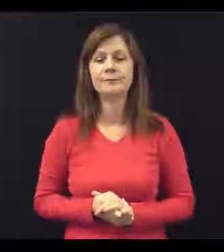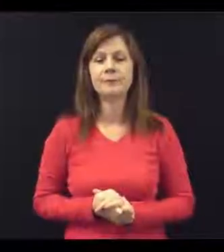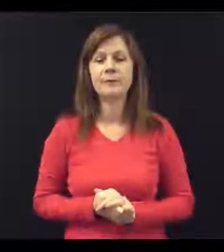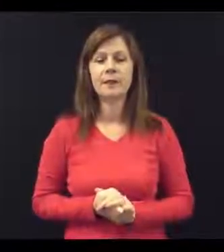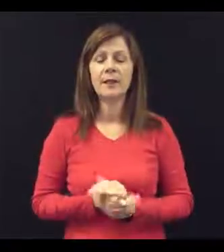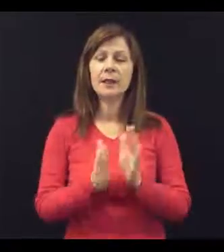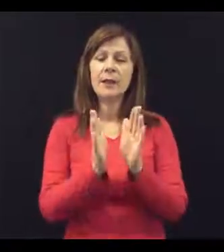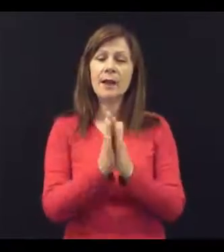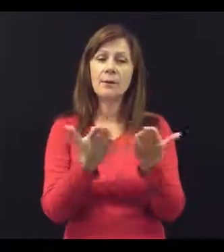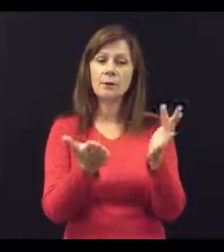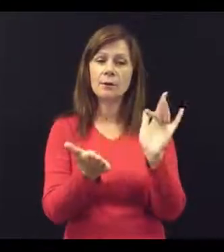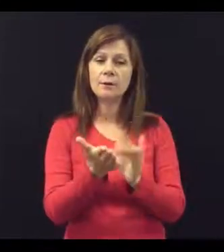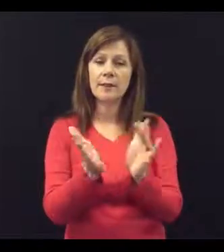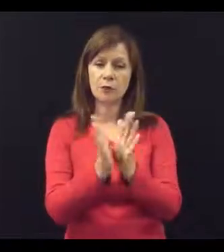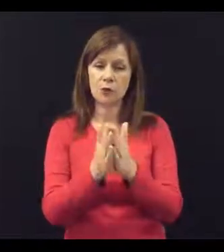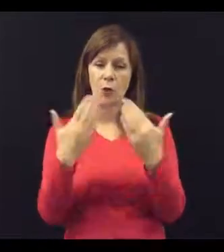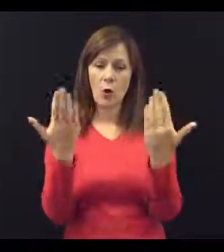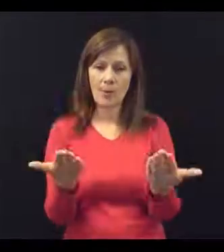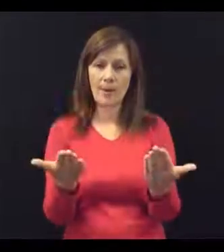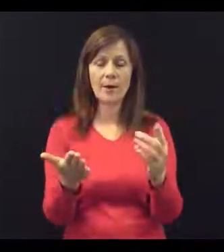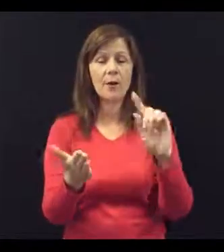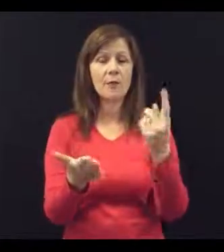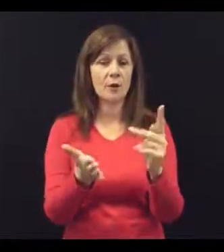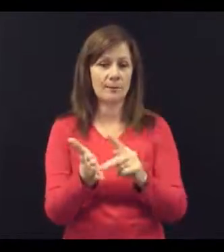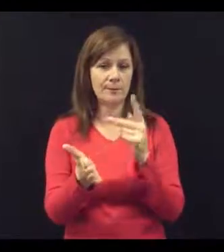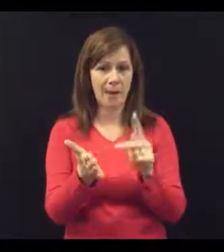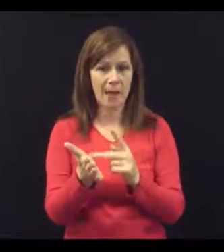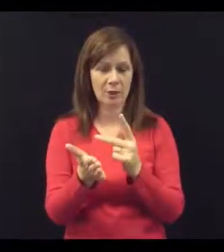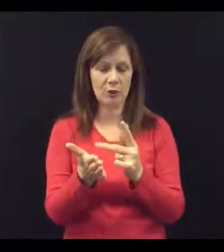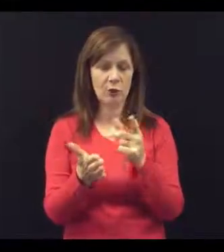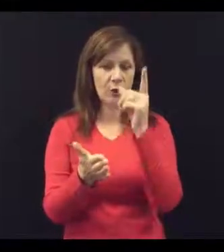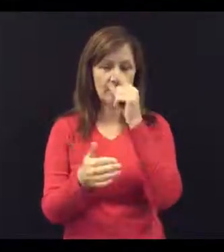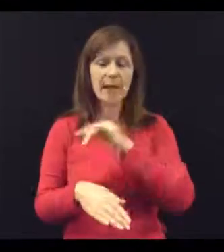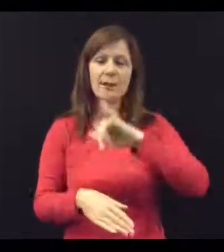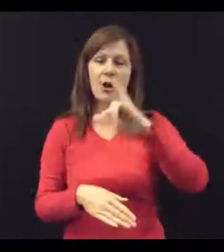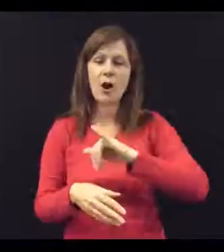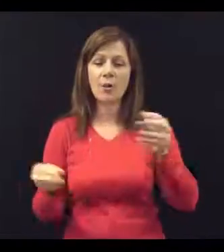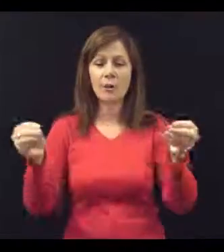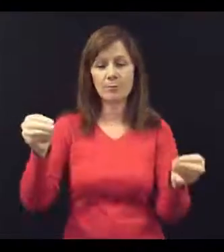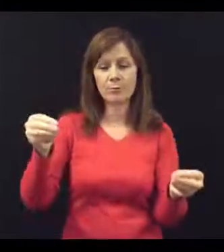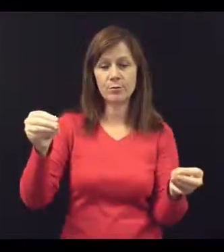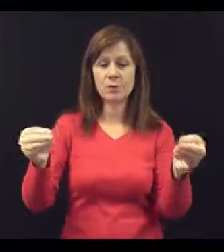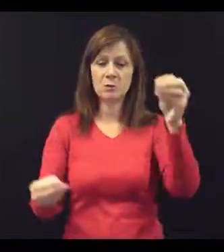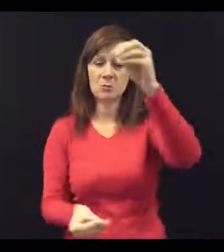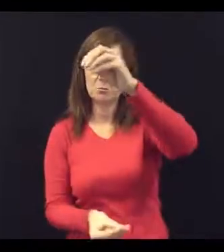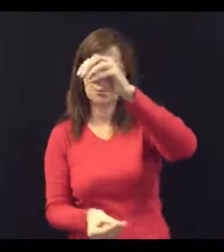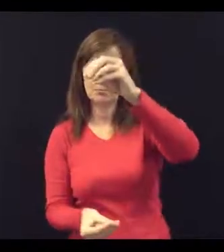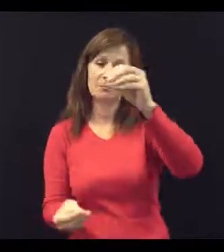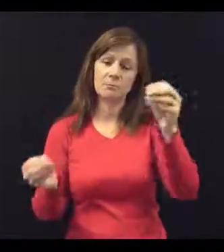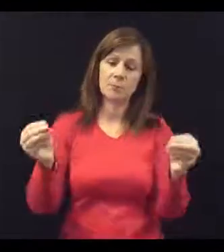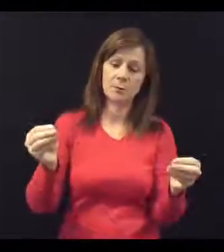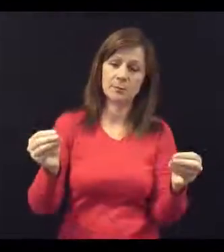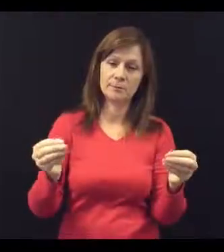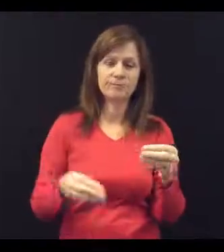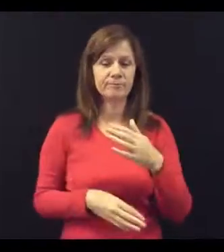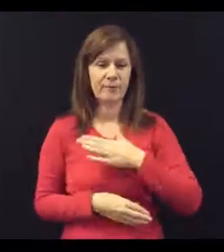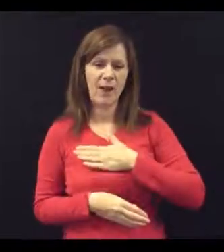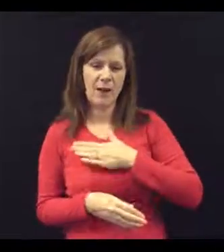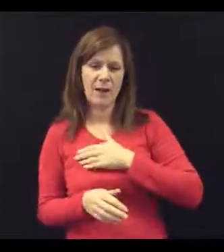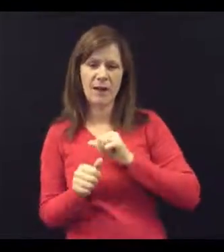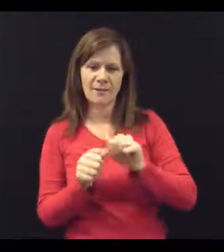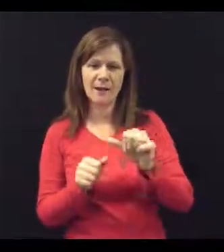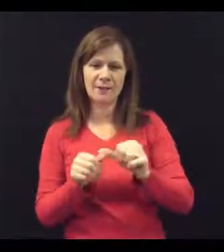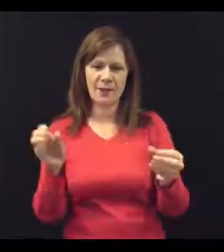book to its first page. It's important to note that the screen will look different depending on whether you're holding the iPad in landscape or portrait